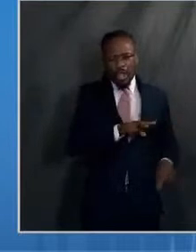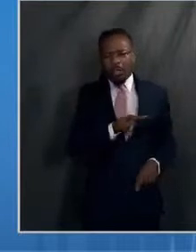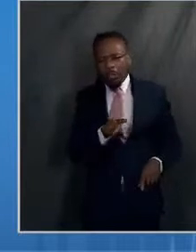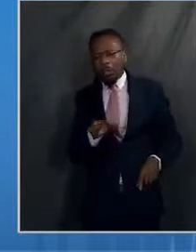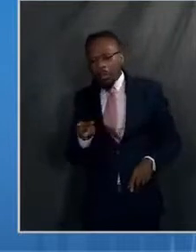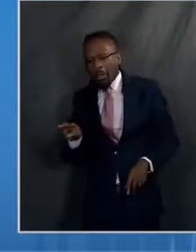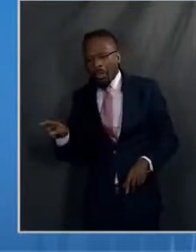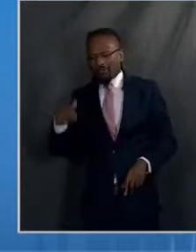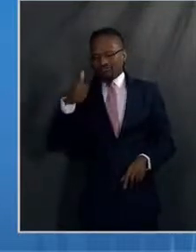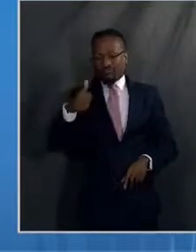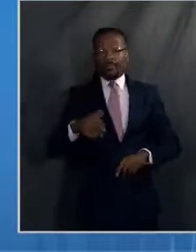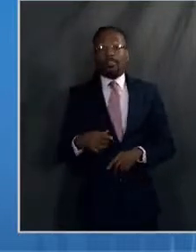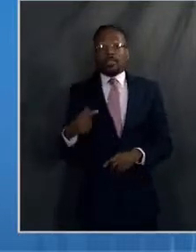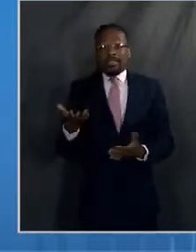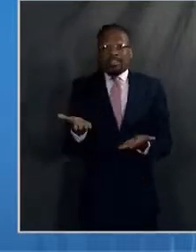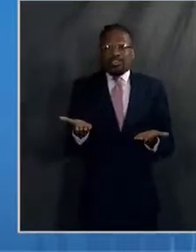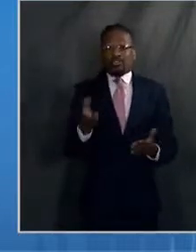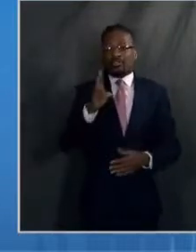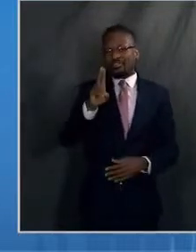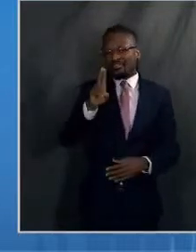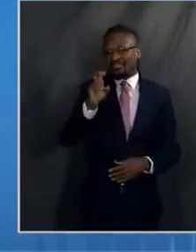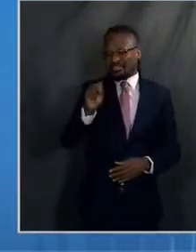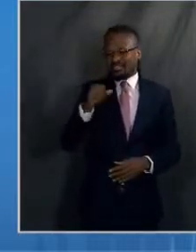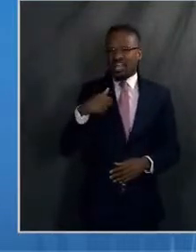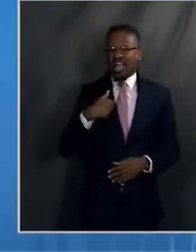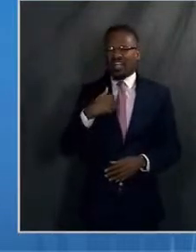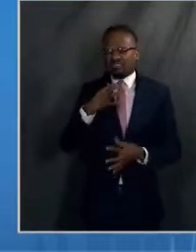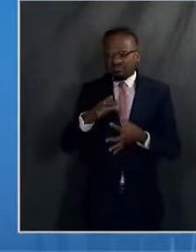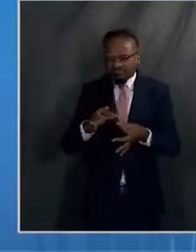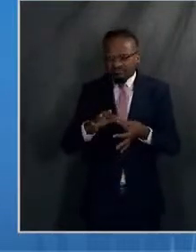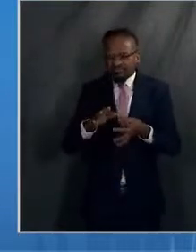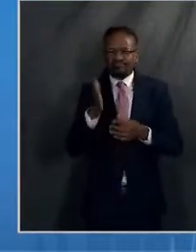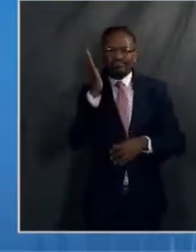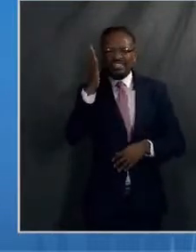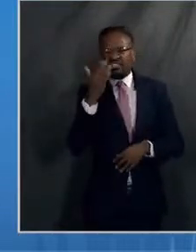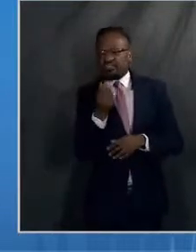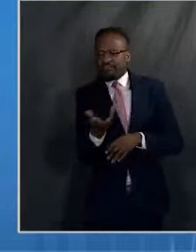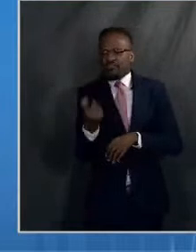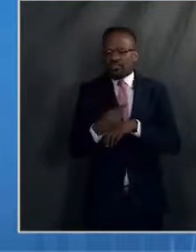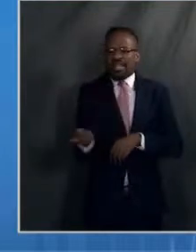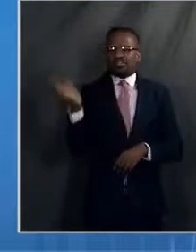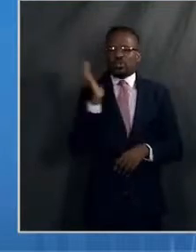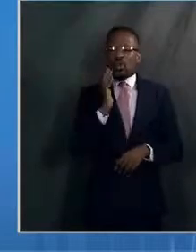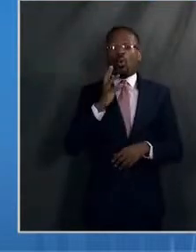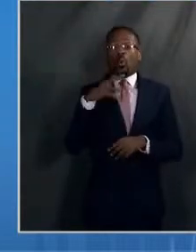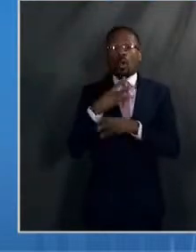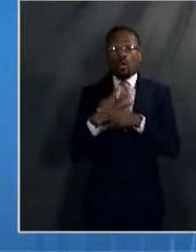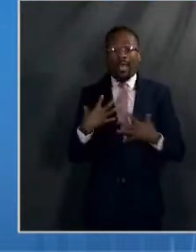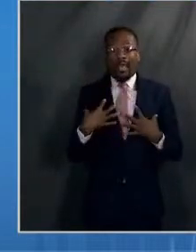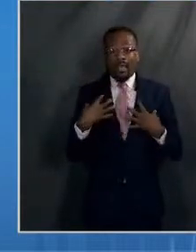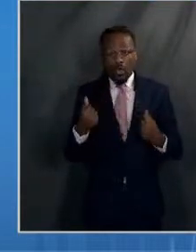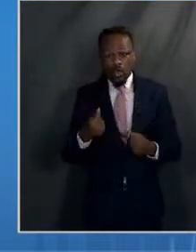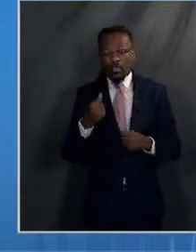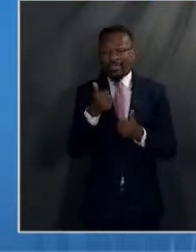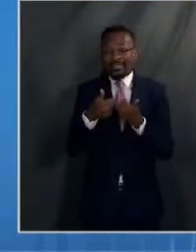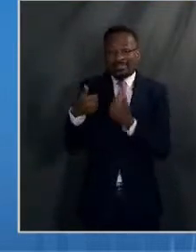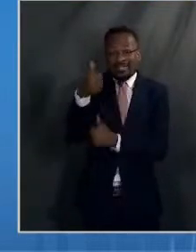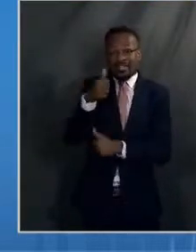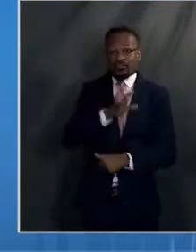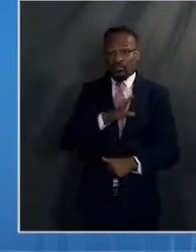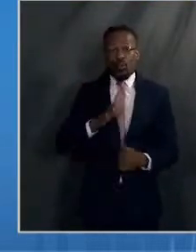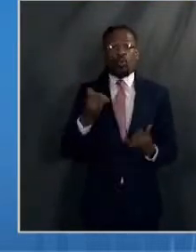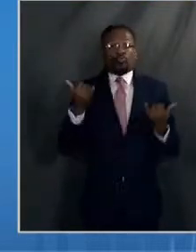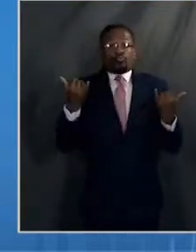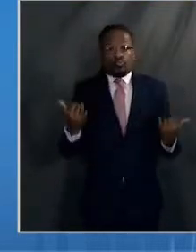gave a couple of weeks ago to the World Health Organization Executive Board, that we are back on the global